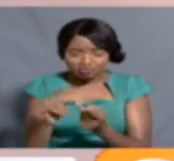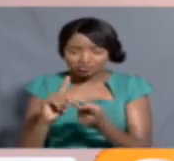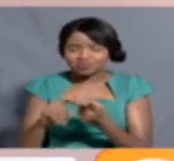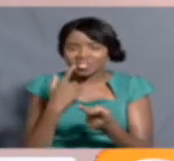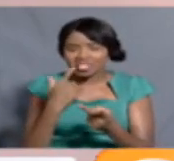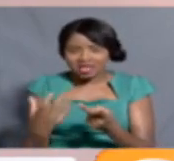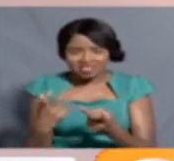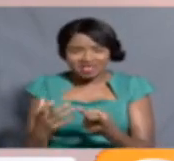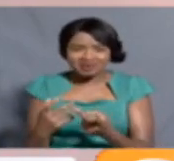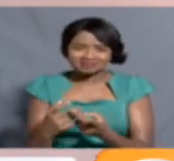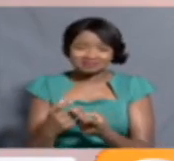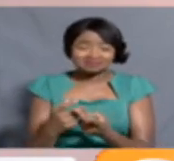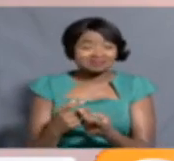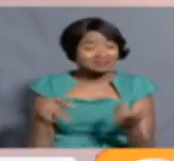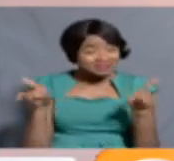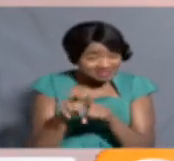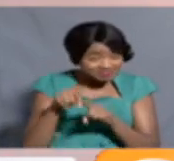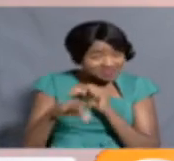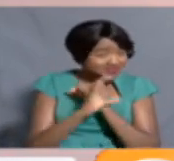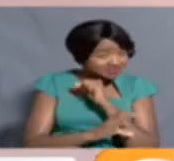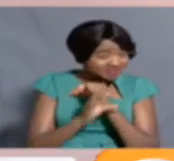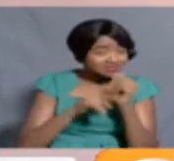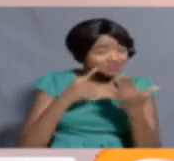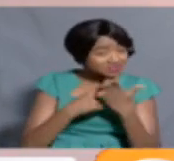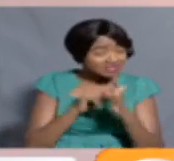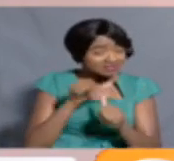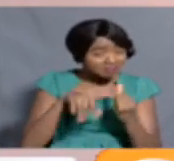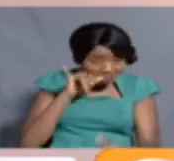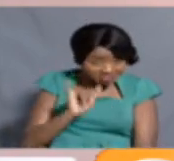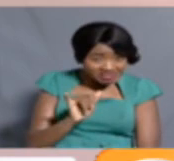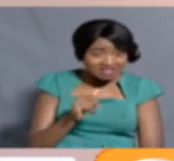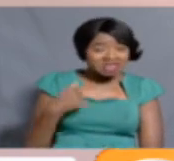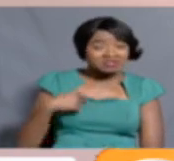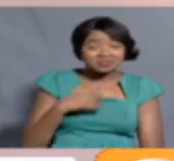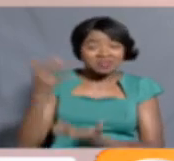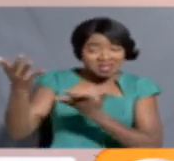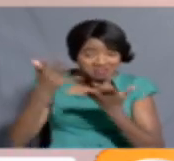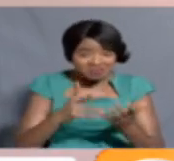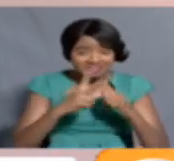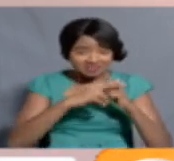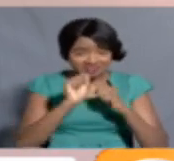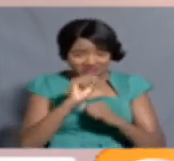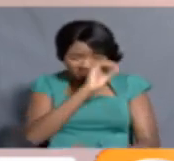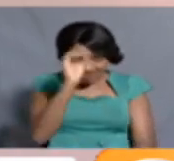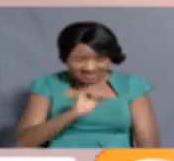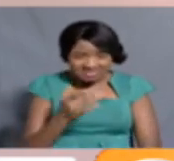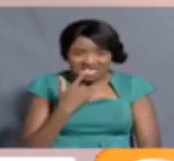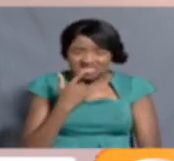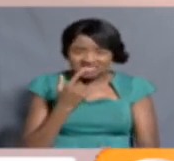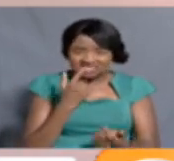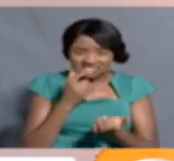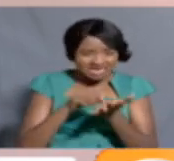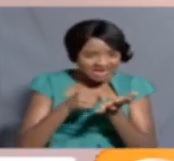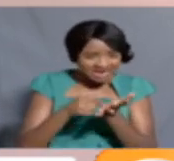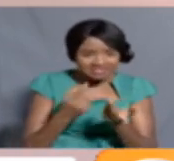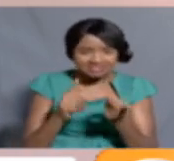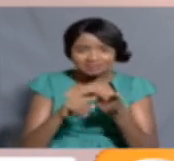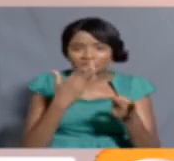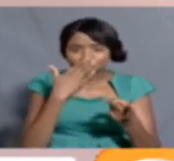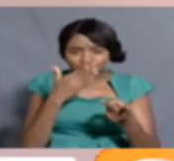in which we still have a deficit. We still talk about that we are importing 75% of our rice, 50% of the sugar that we